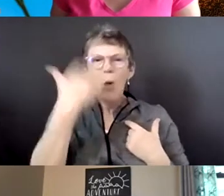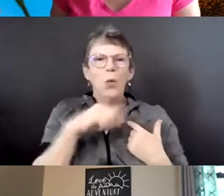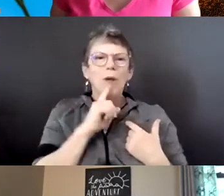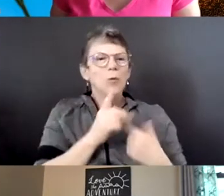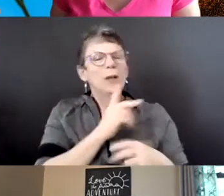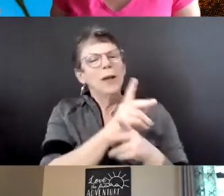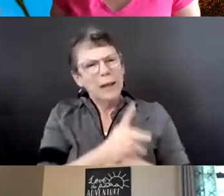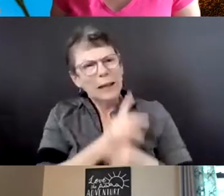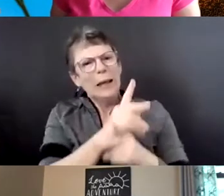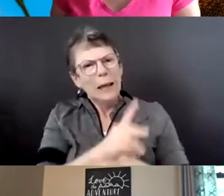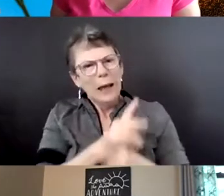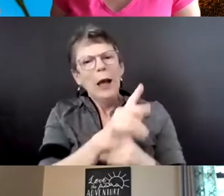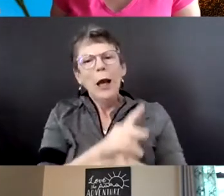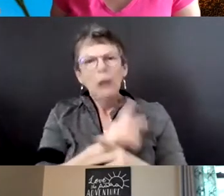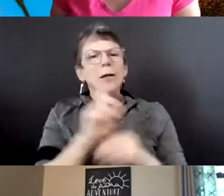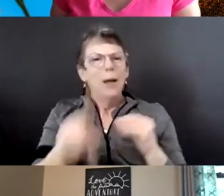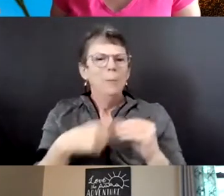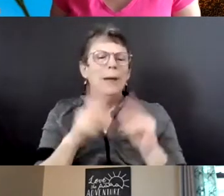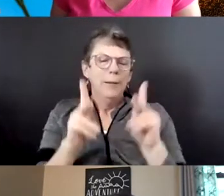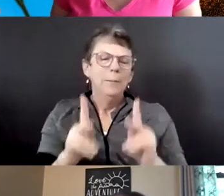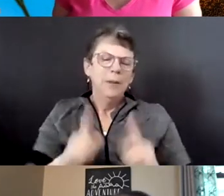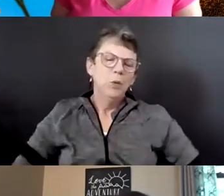as we're trying to attract more businesses.